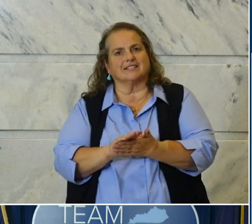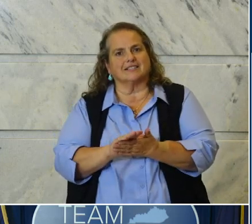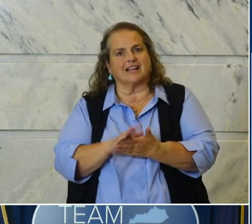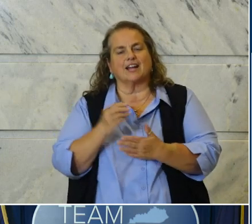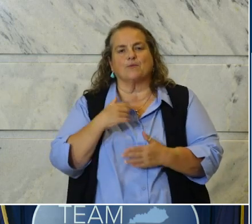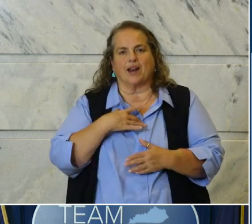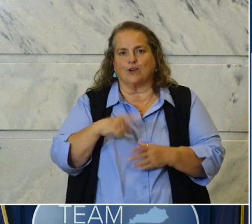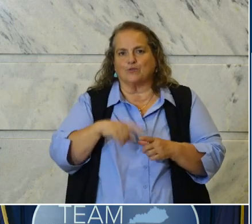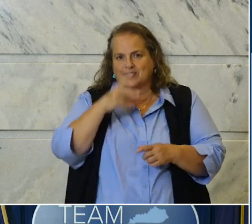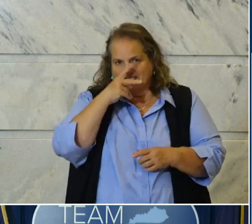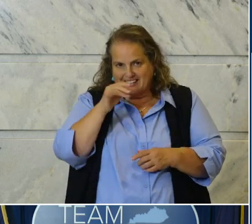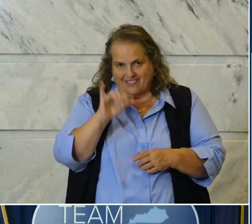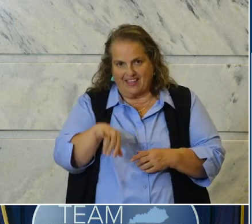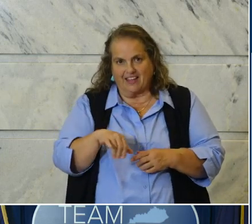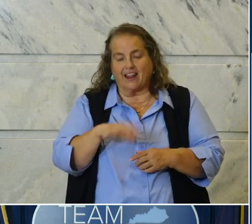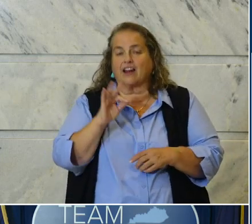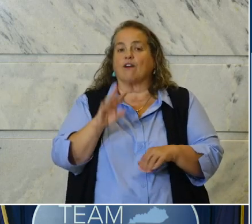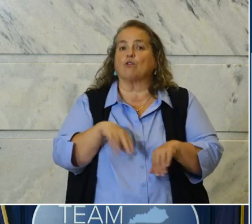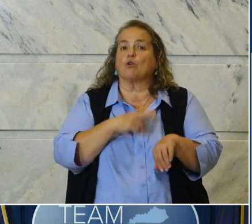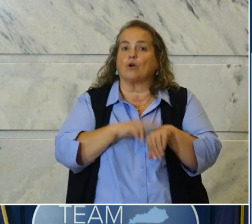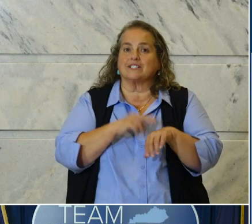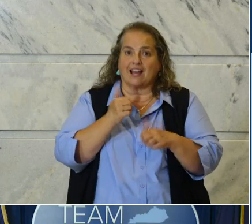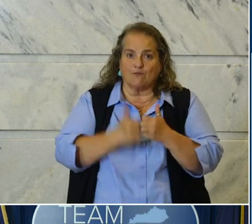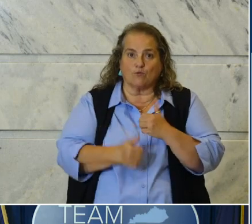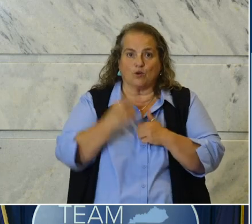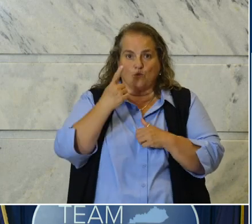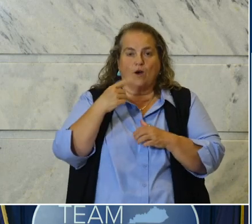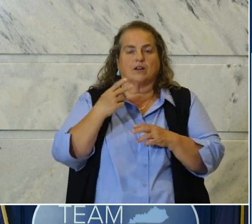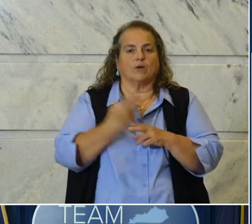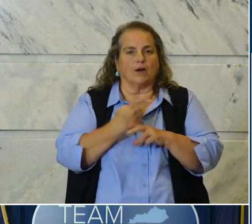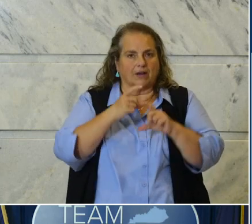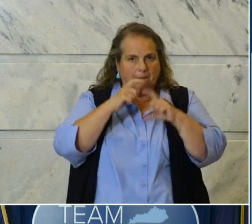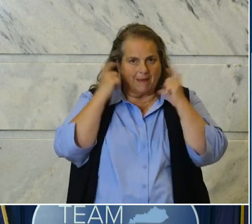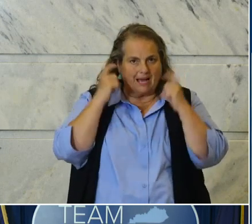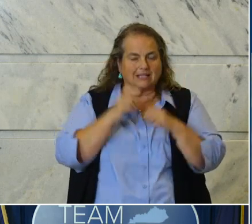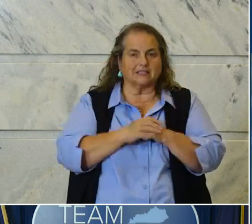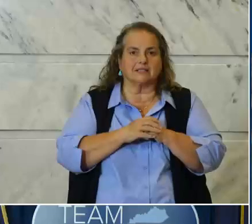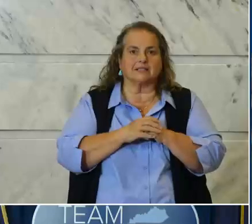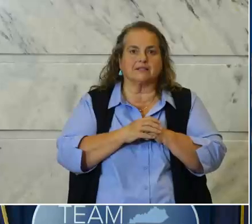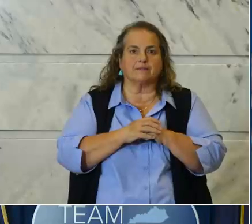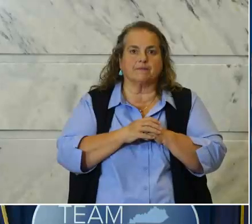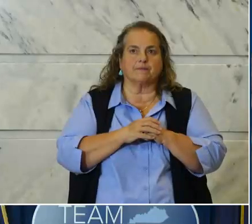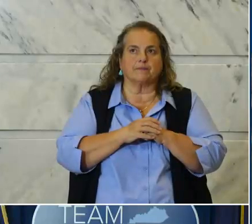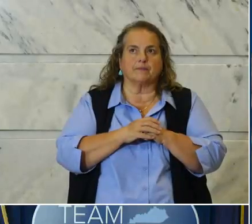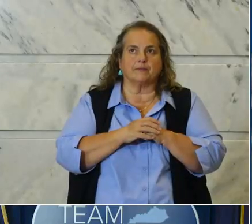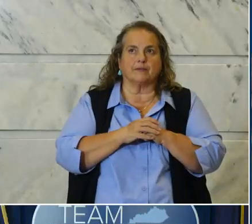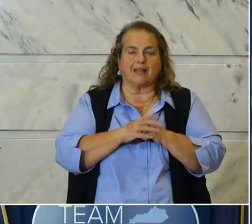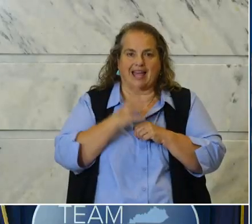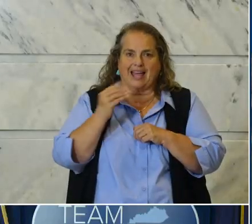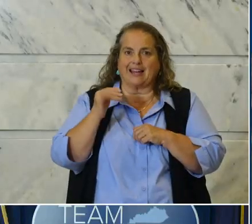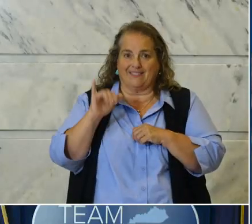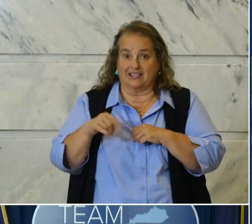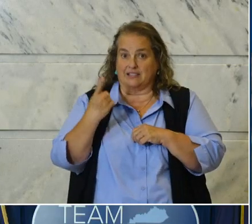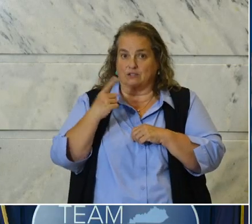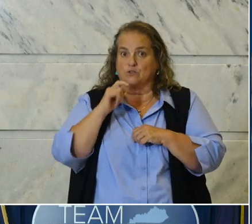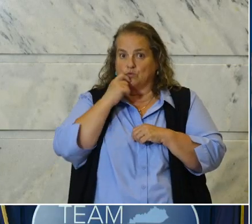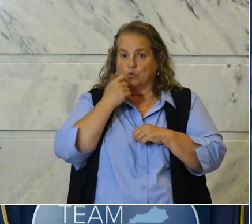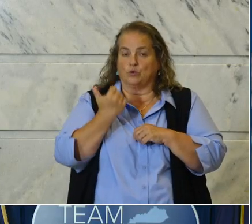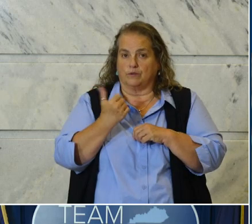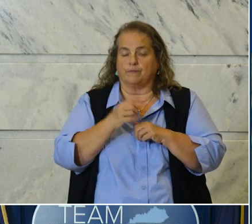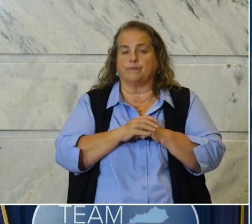we like seeing that. And of course, everybody in those masks. And this is neat.